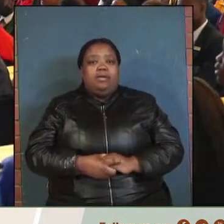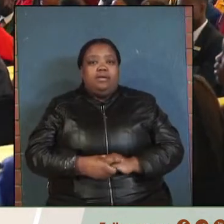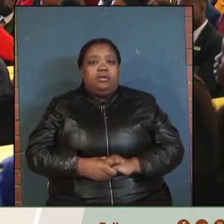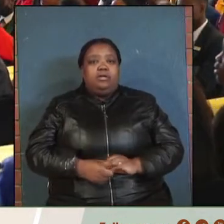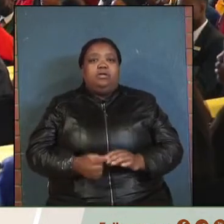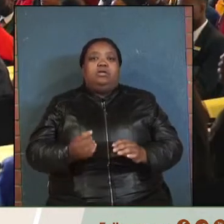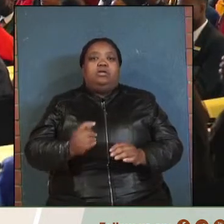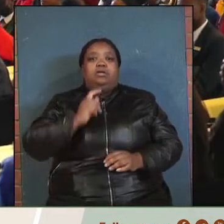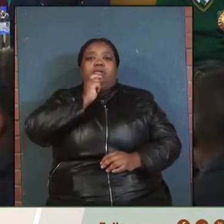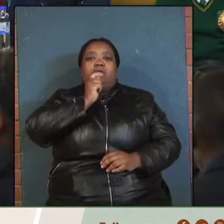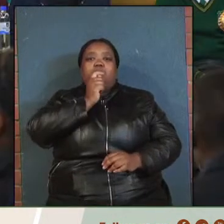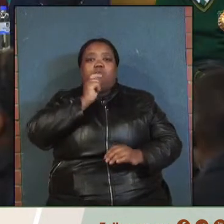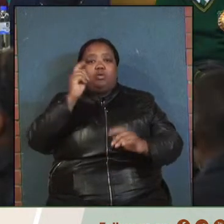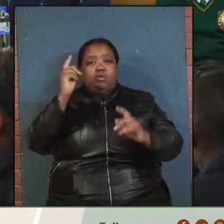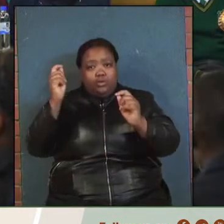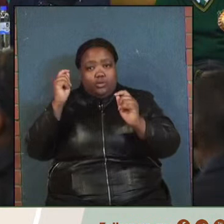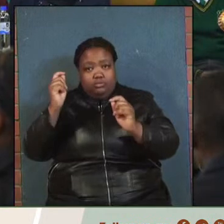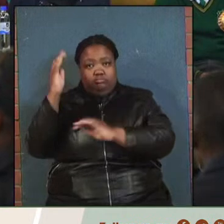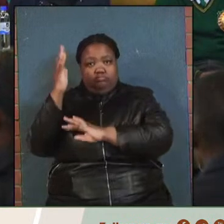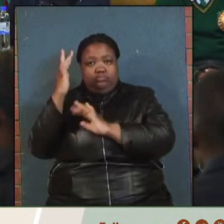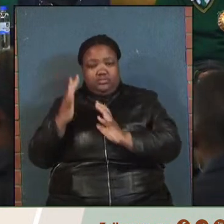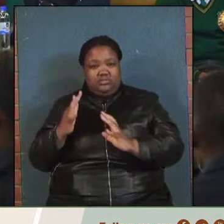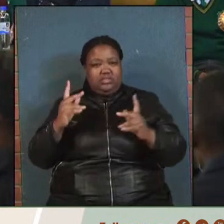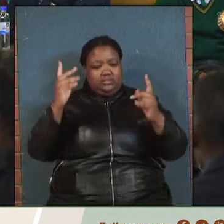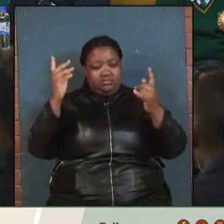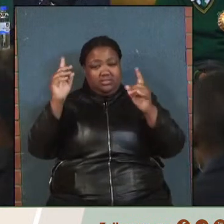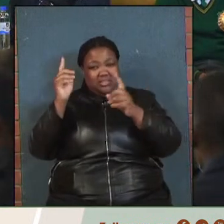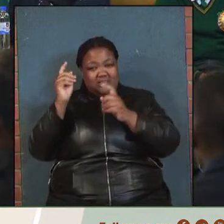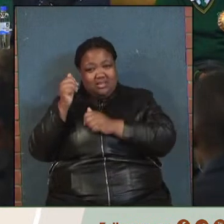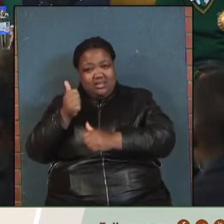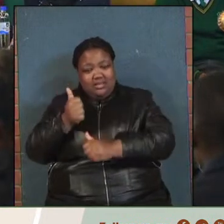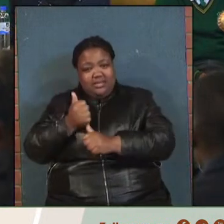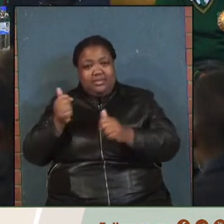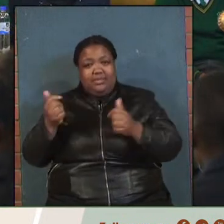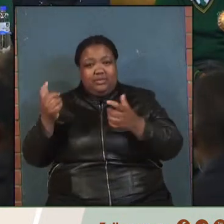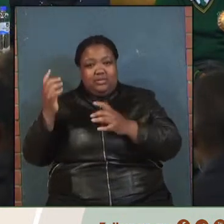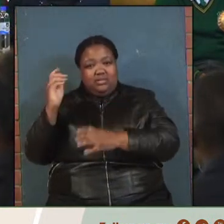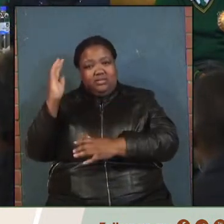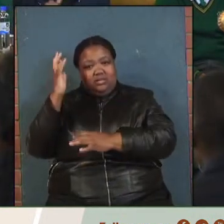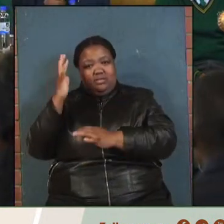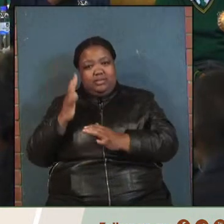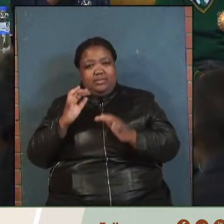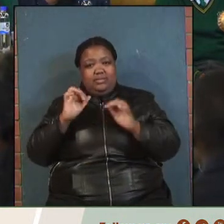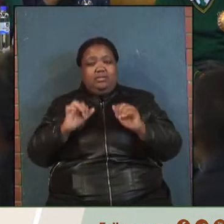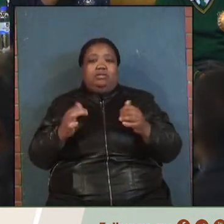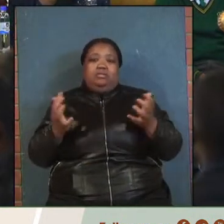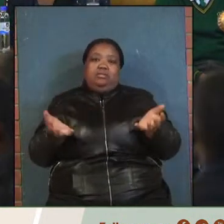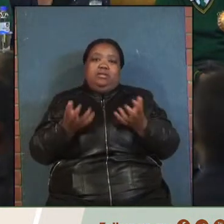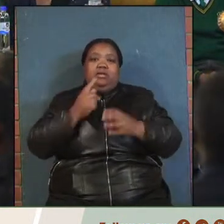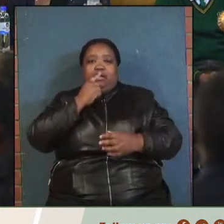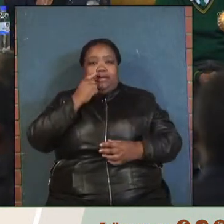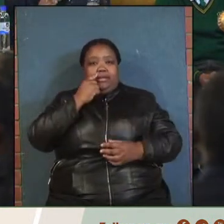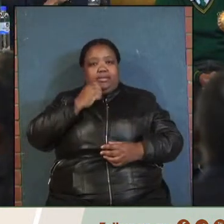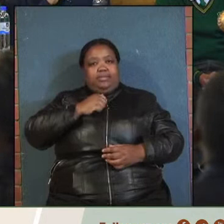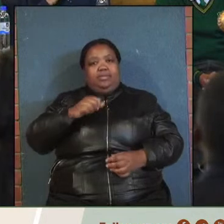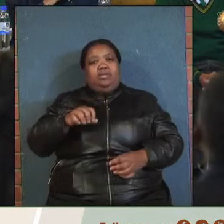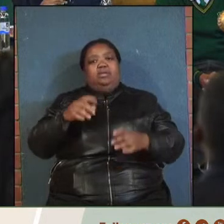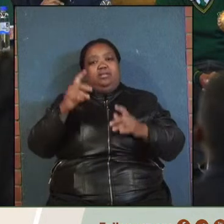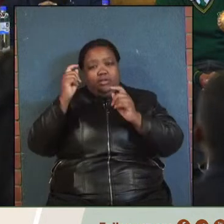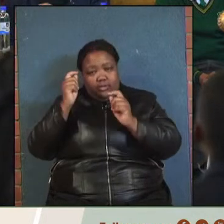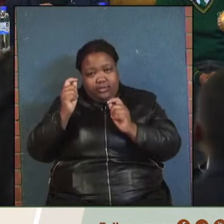Good morning, Honorable Speaker, Deputy Speaker, and to the House at large. My name is Honorable Ikanda, and I will